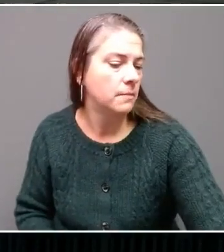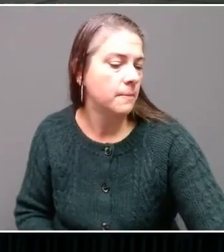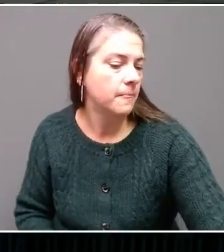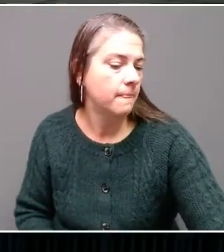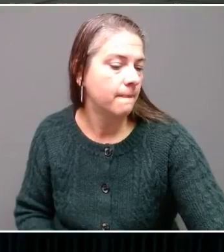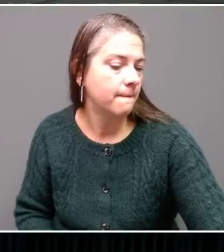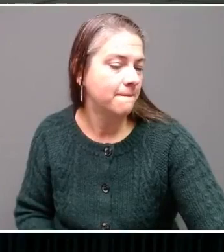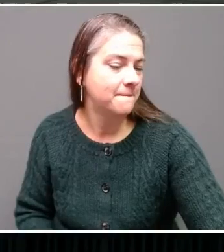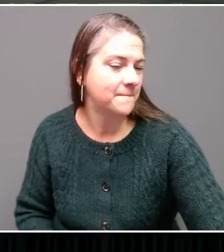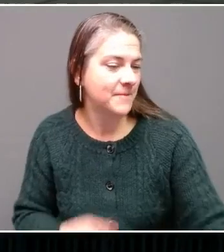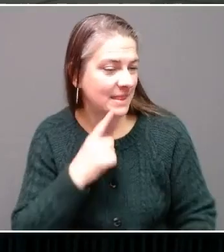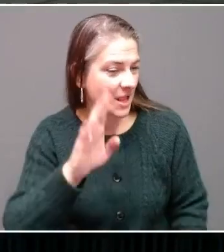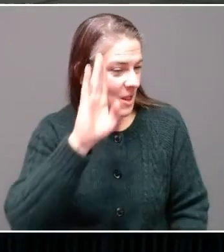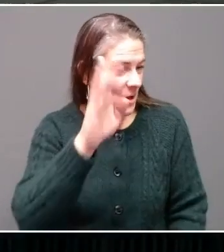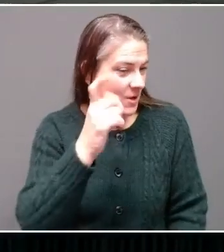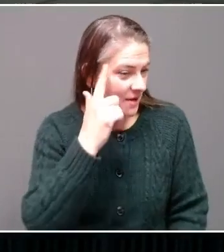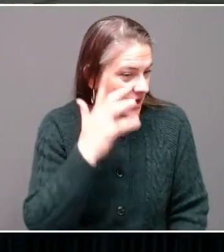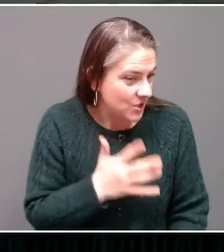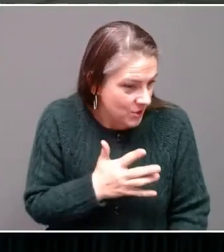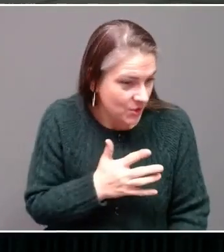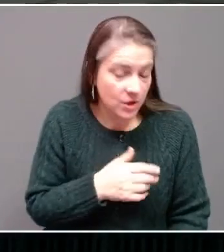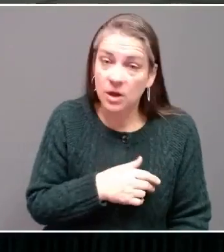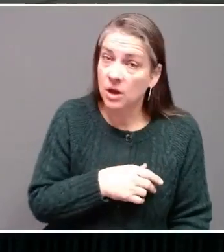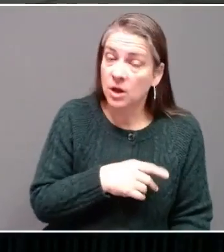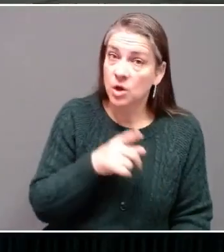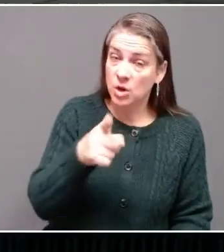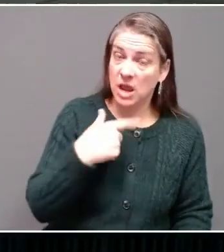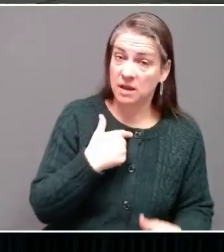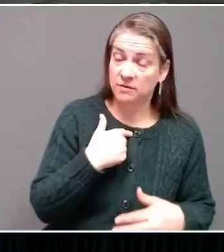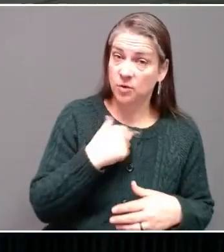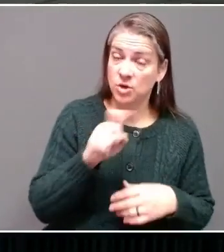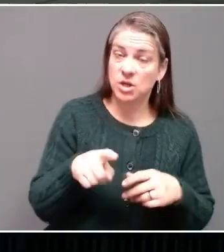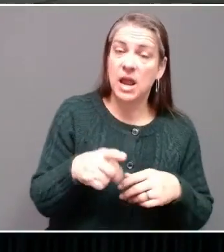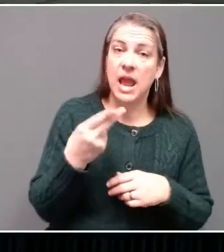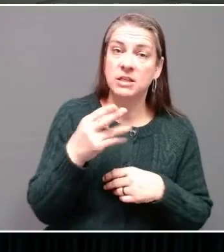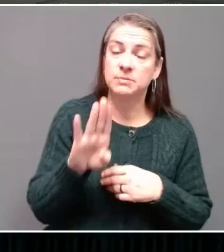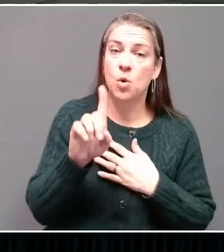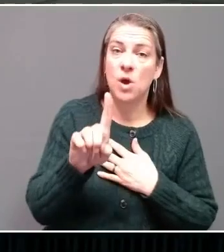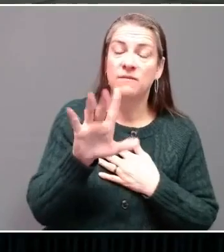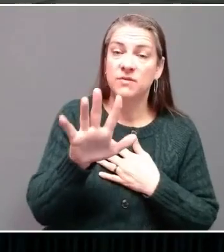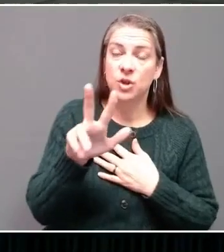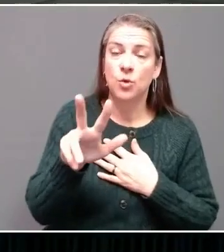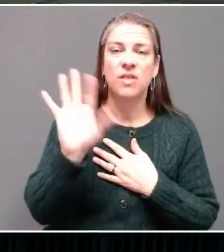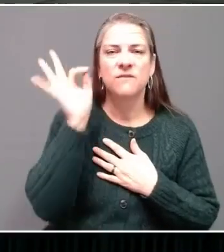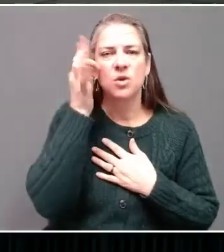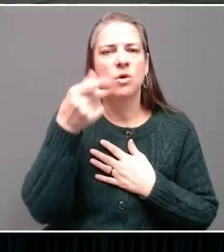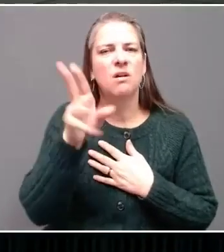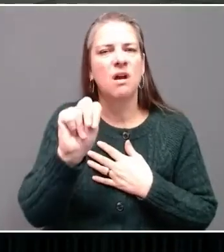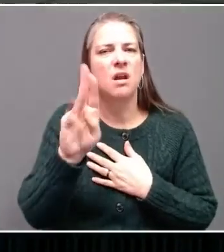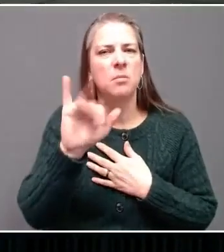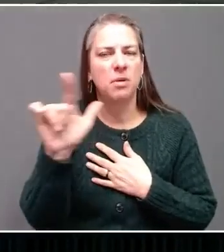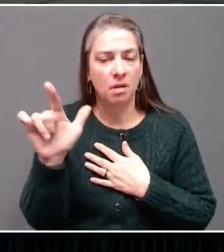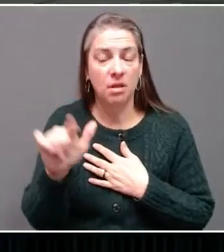Hello, Governor. I have one question here about House Bill 153, the federal gun bill. Just curious, how do